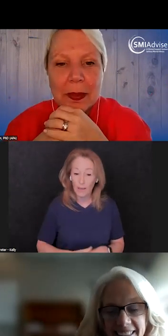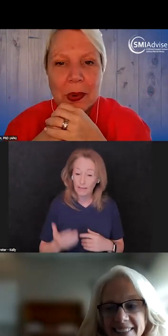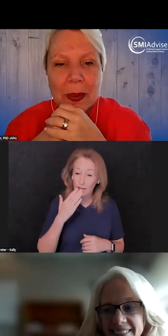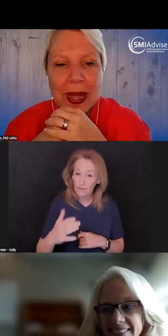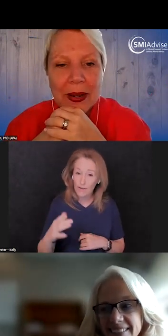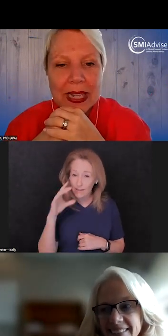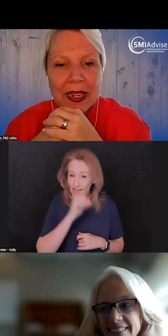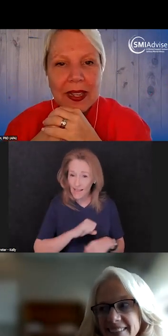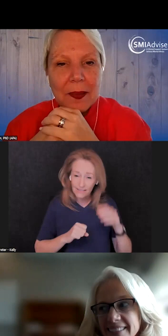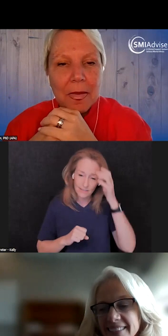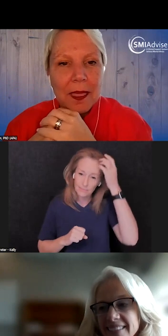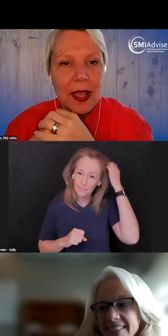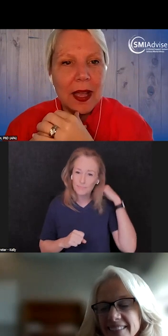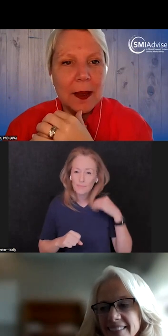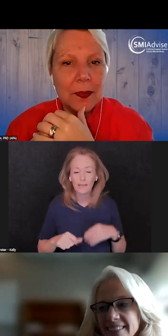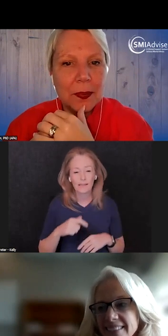a little bit more about it.